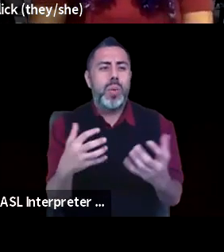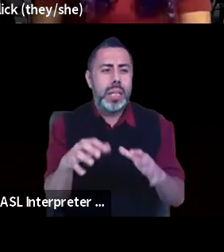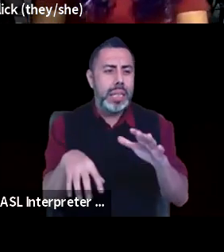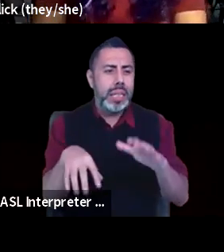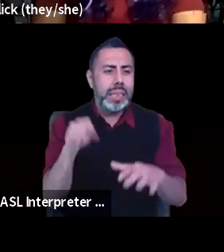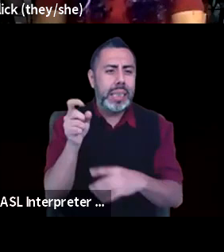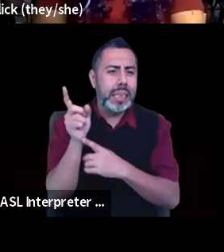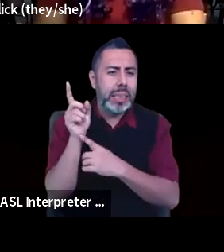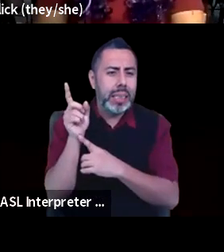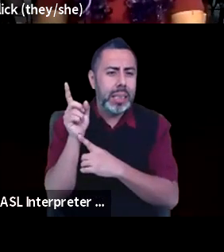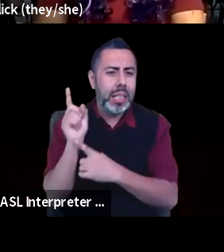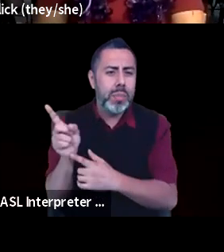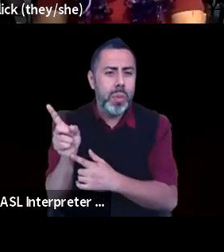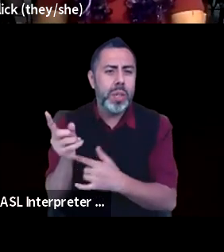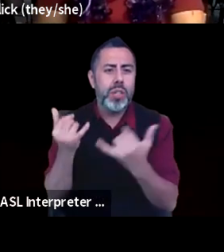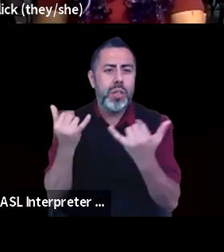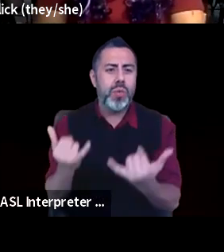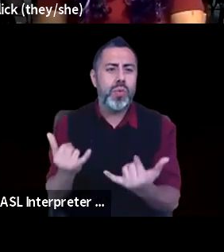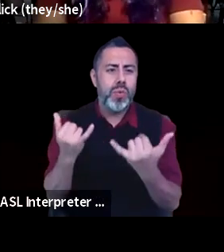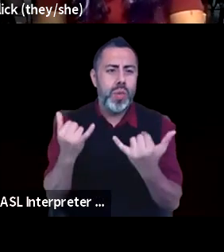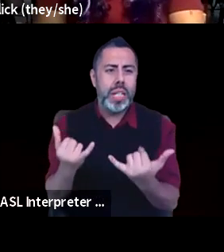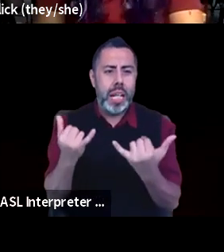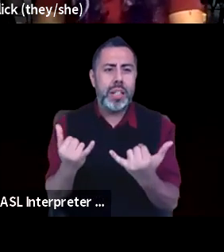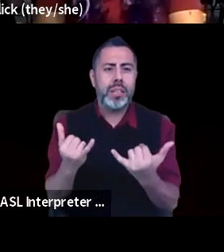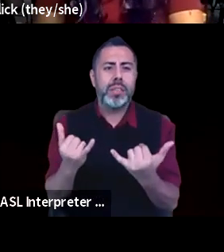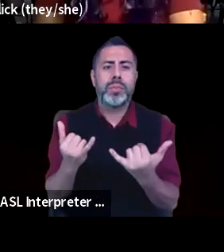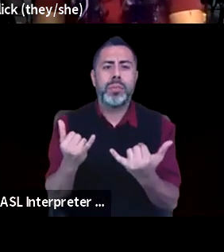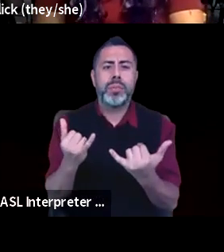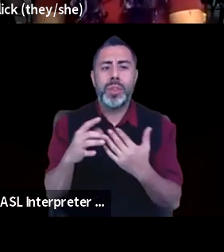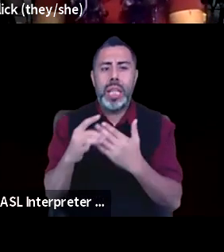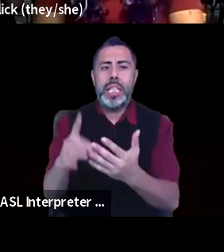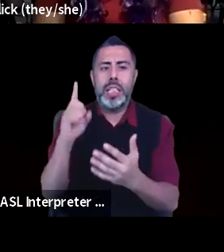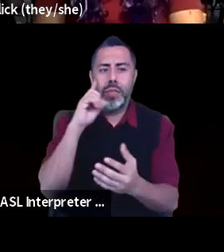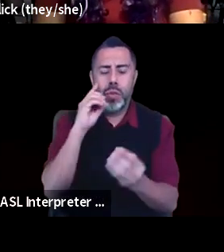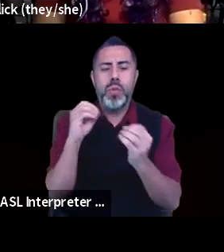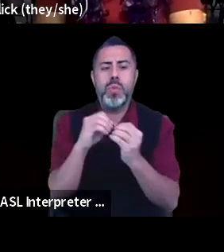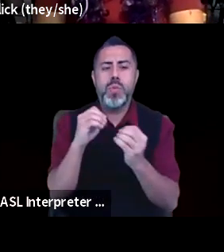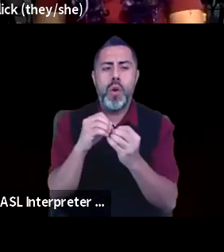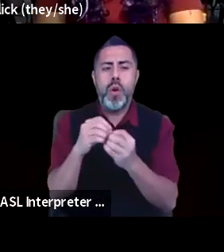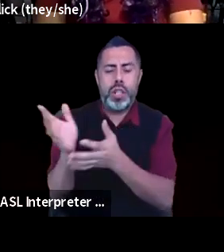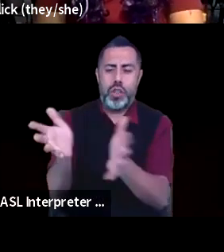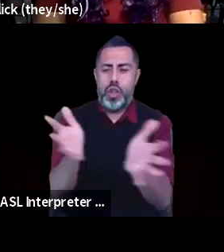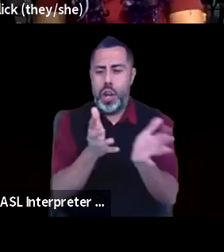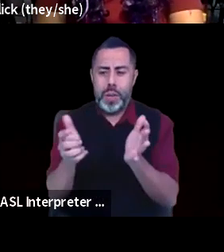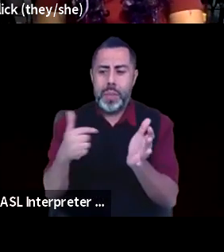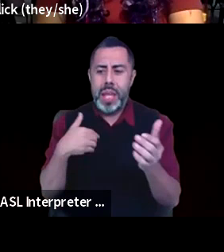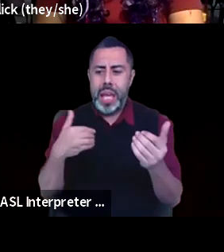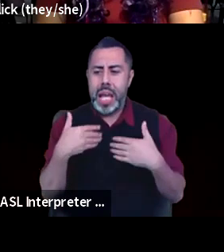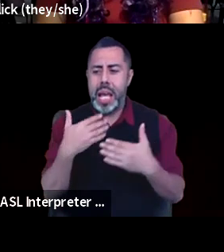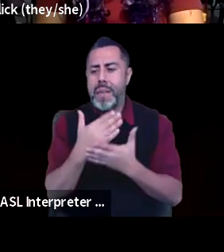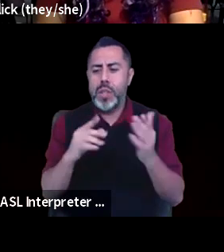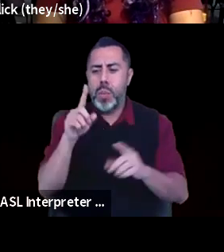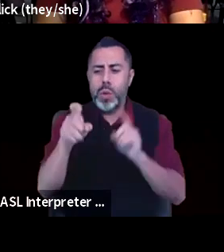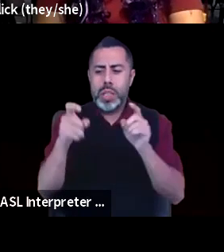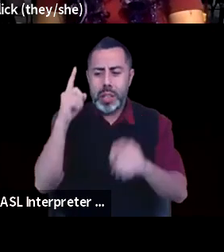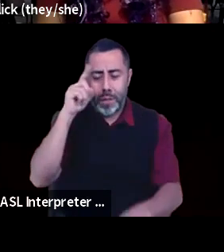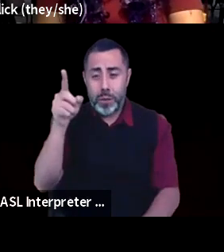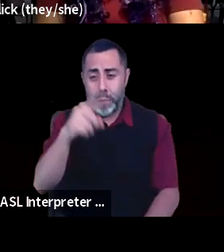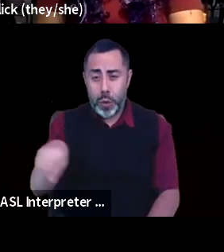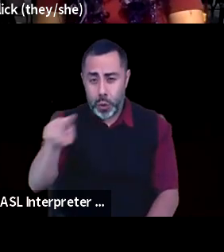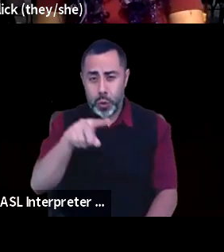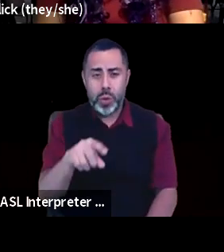to lead us through a little bit more crosstalk. And I've just a few questions for you folks, and we can sort of popcorn